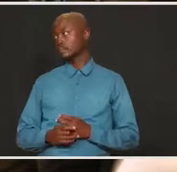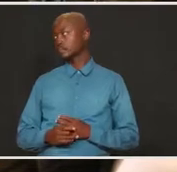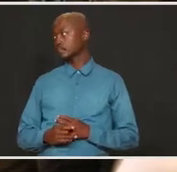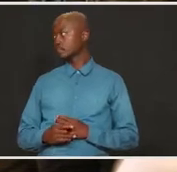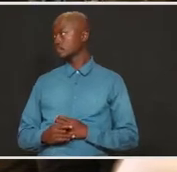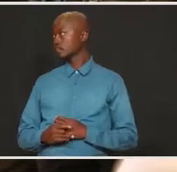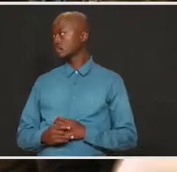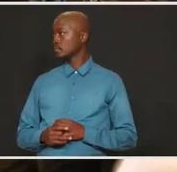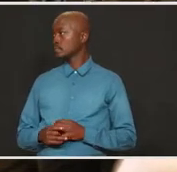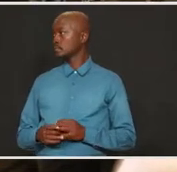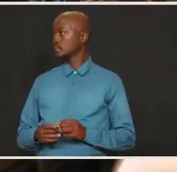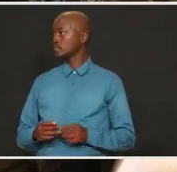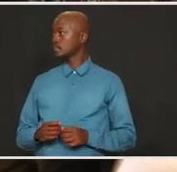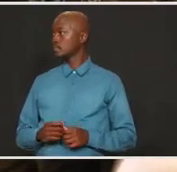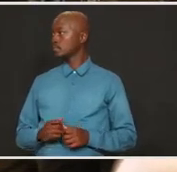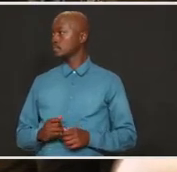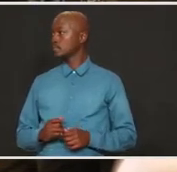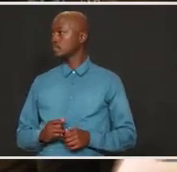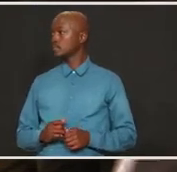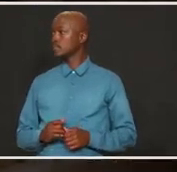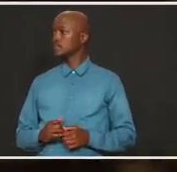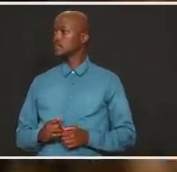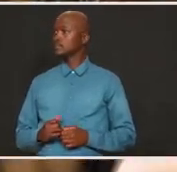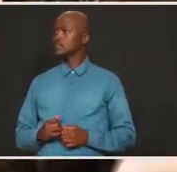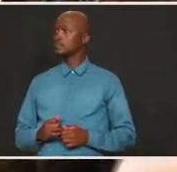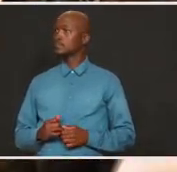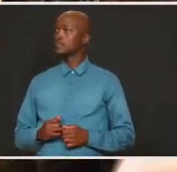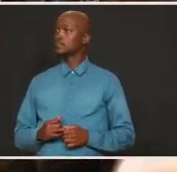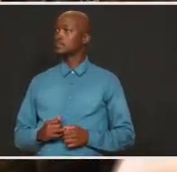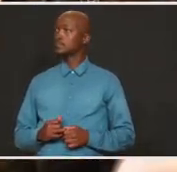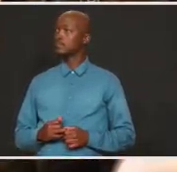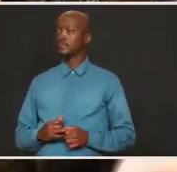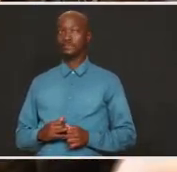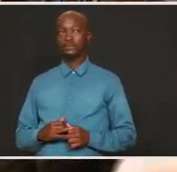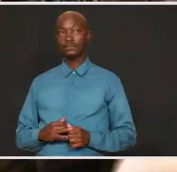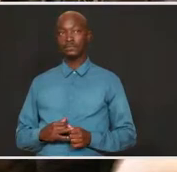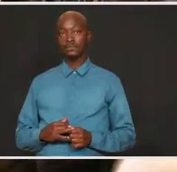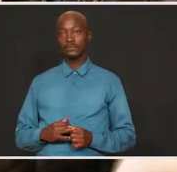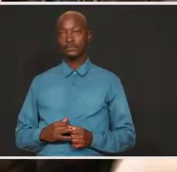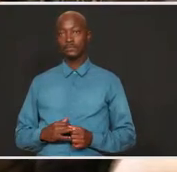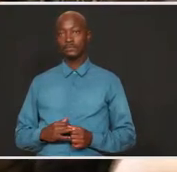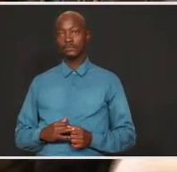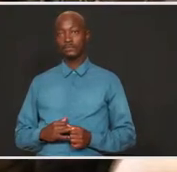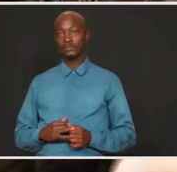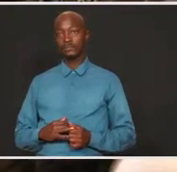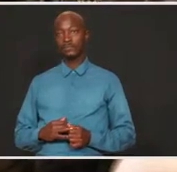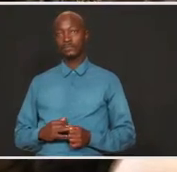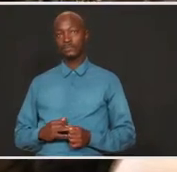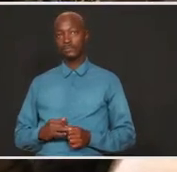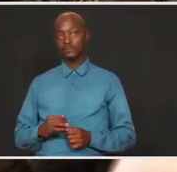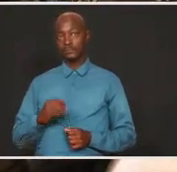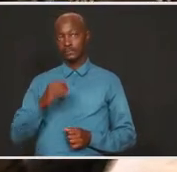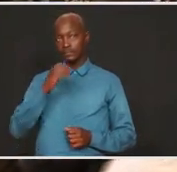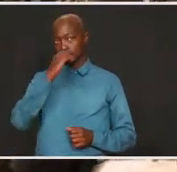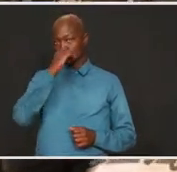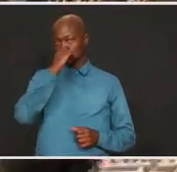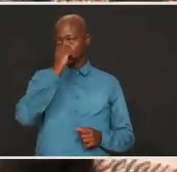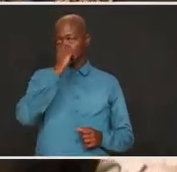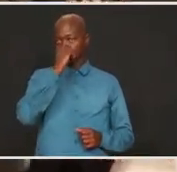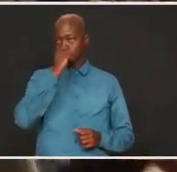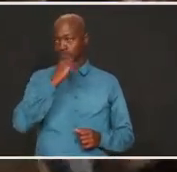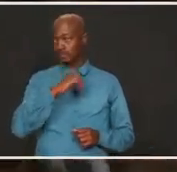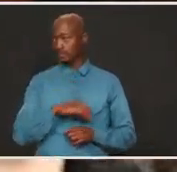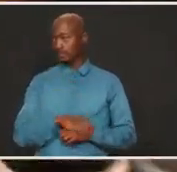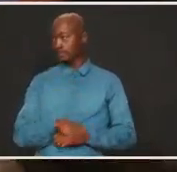this one yeah one two three again oh yeah one two three four